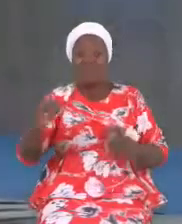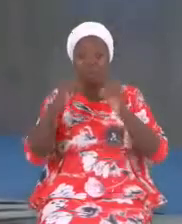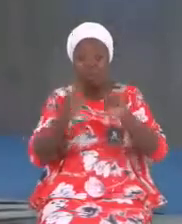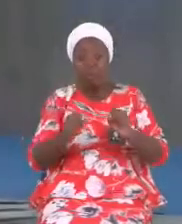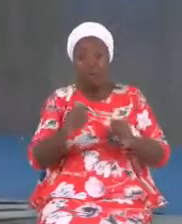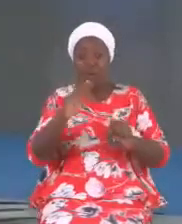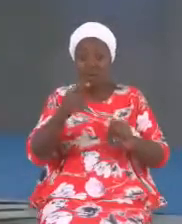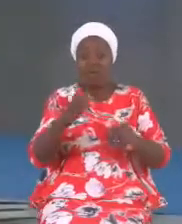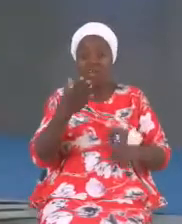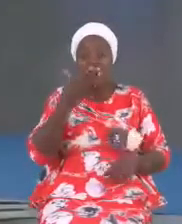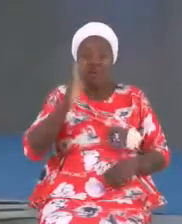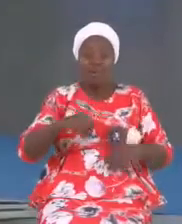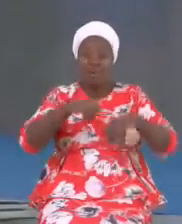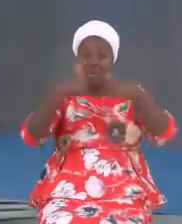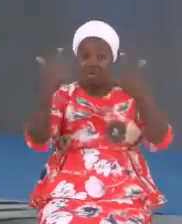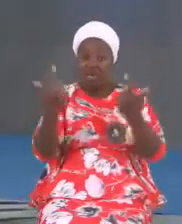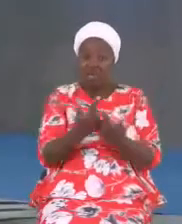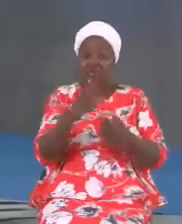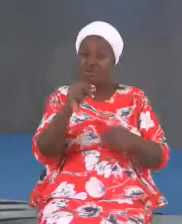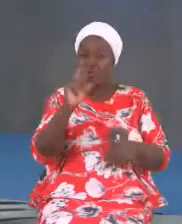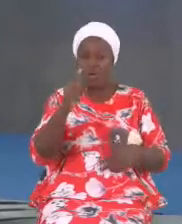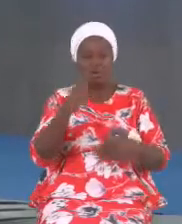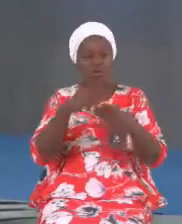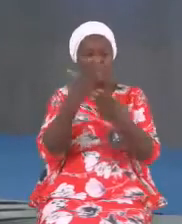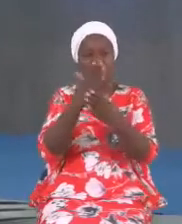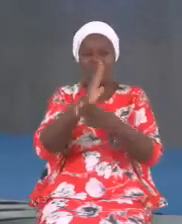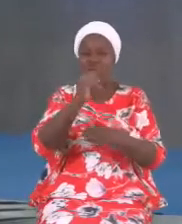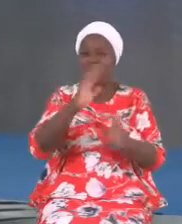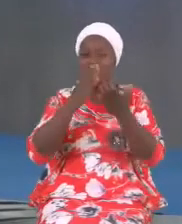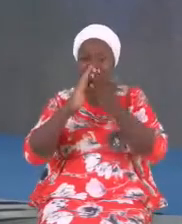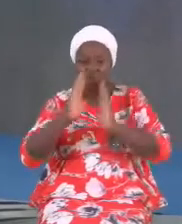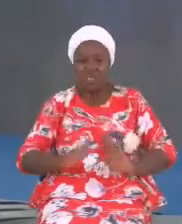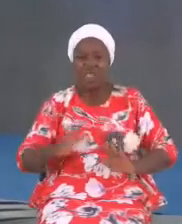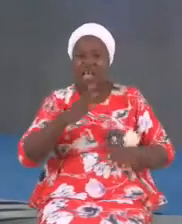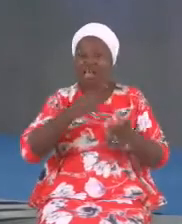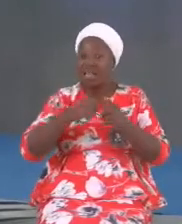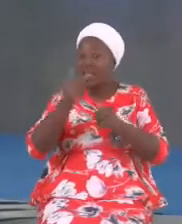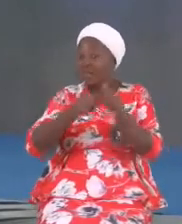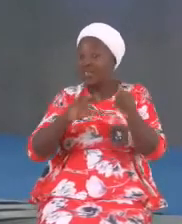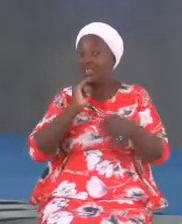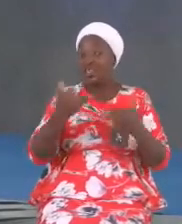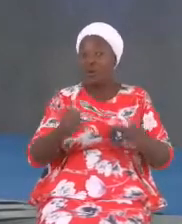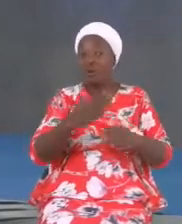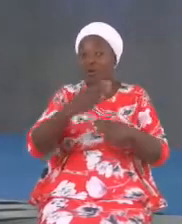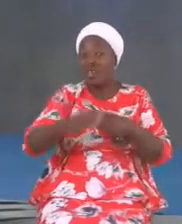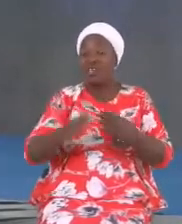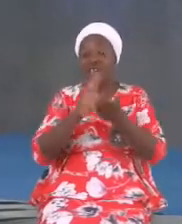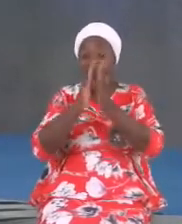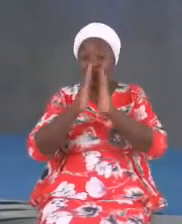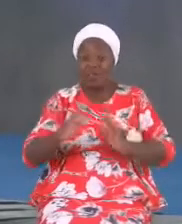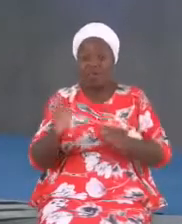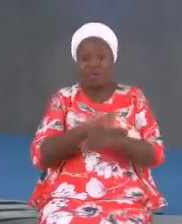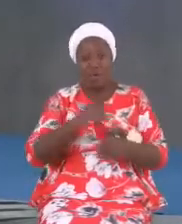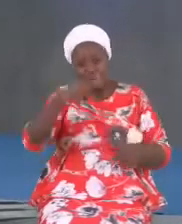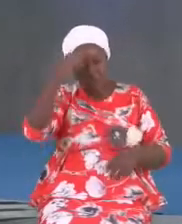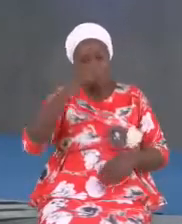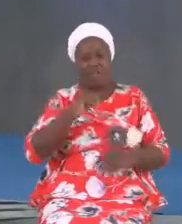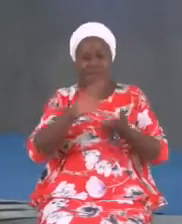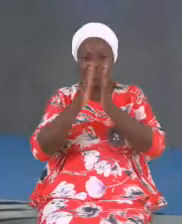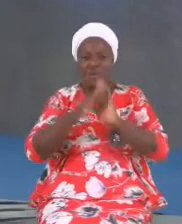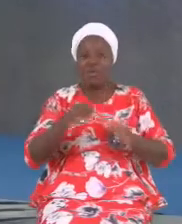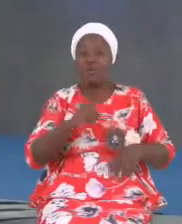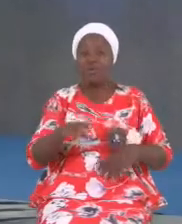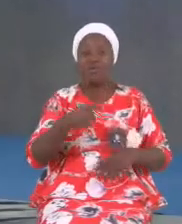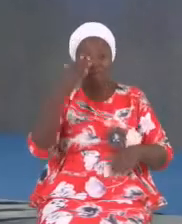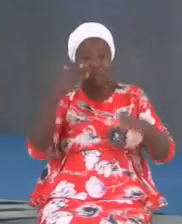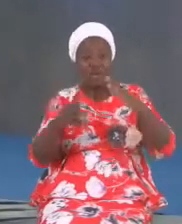there's nobody to disturb your peace. Everything totally peaceful because the Prince of Peace is reigning there. That's